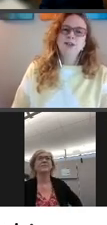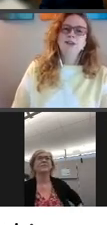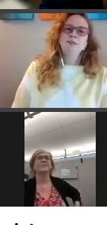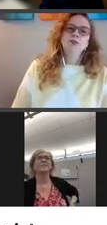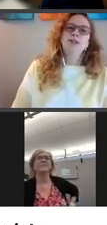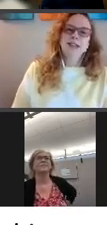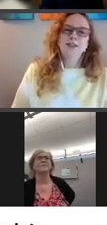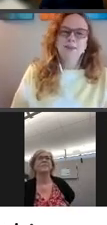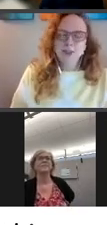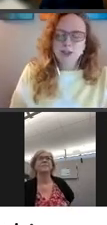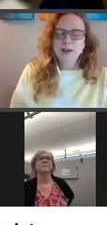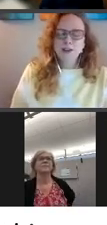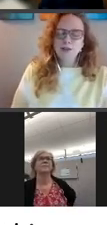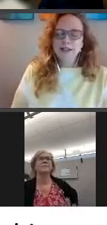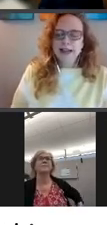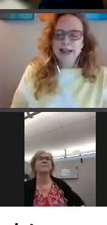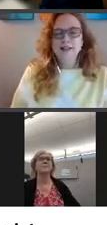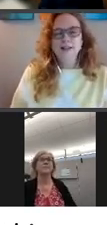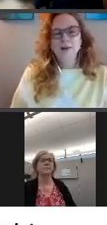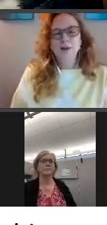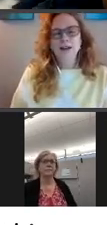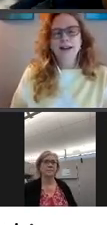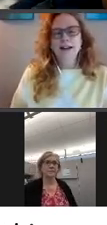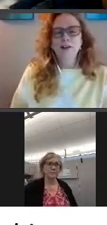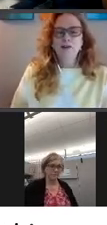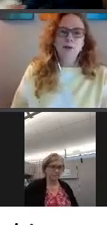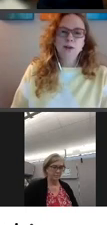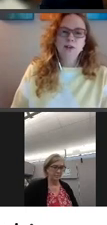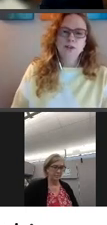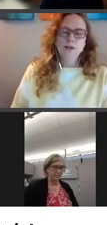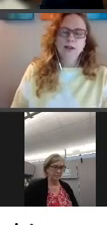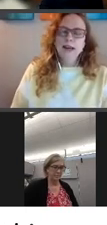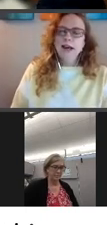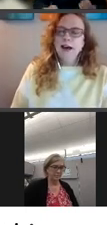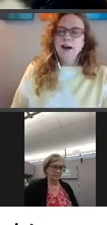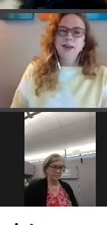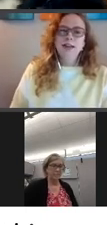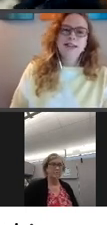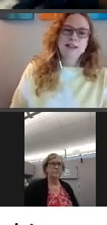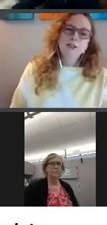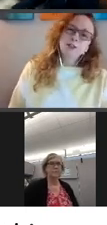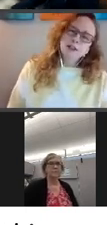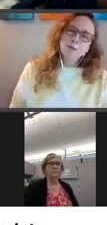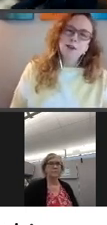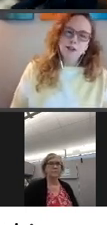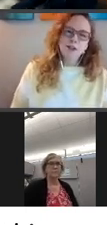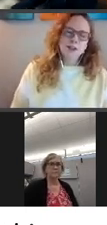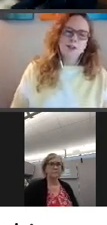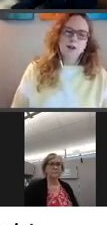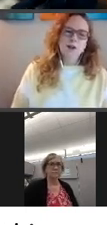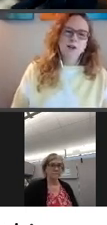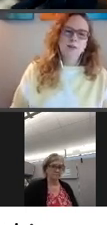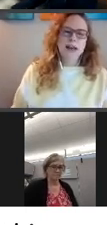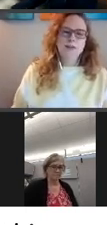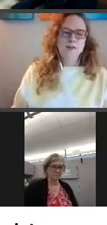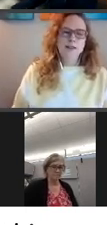to William, Julie, Terry, Michelle. You're fantastic to work with, and I look forward to a continued collaboration with